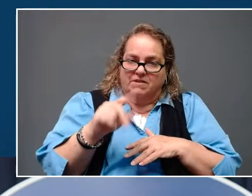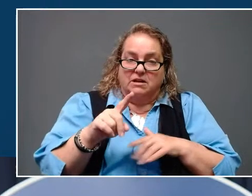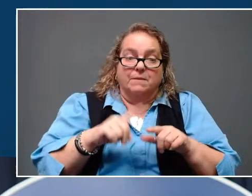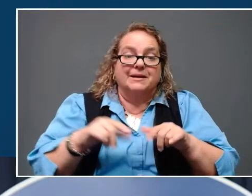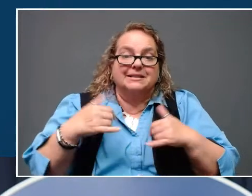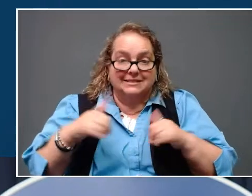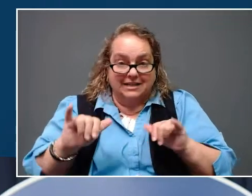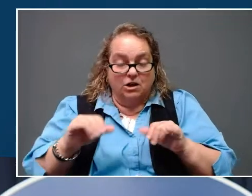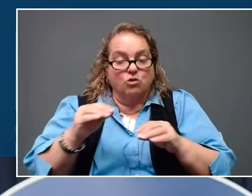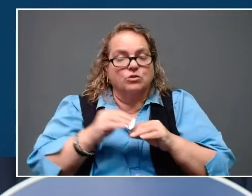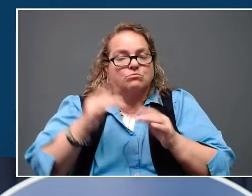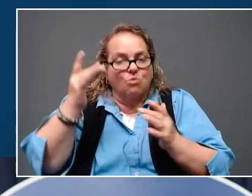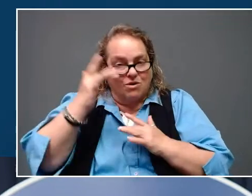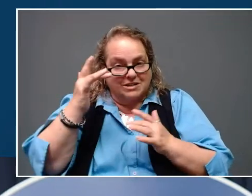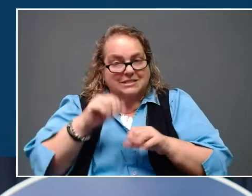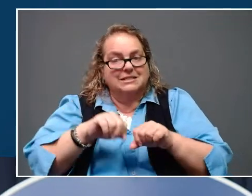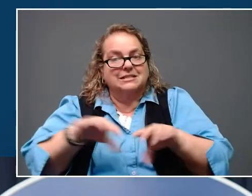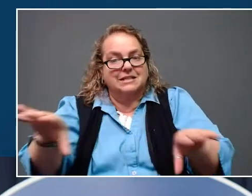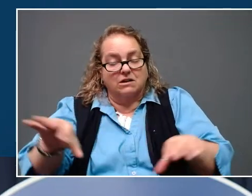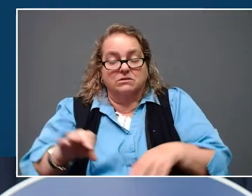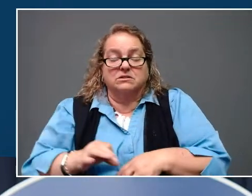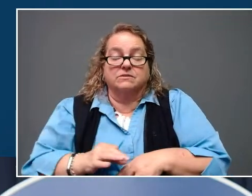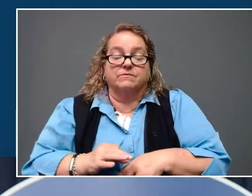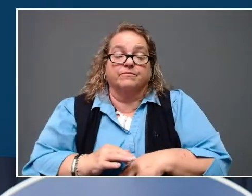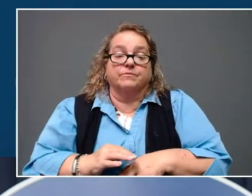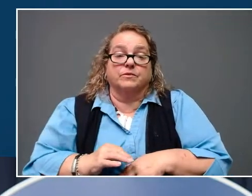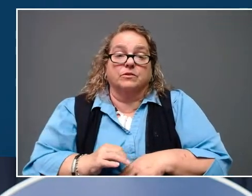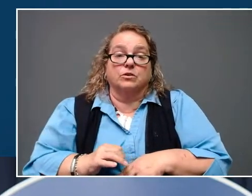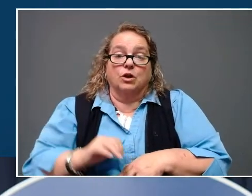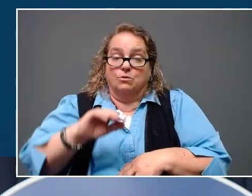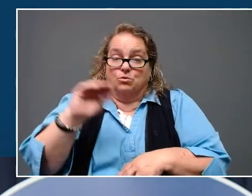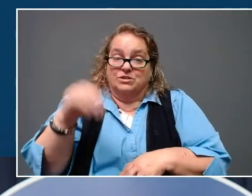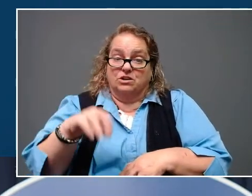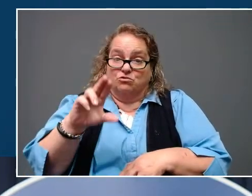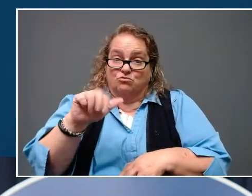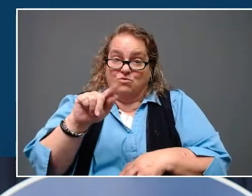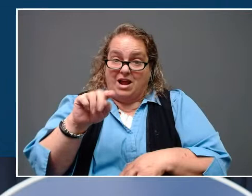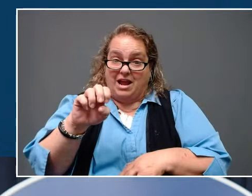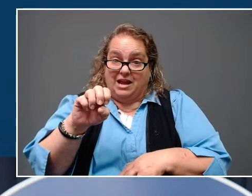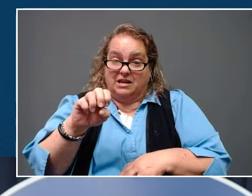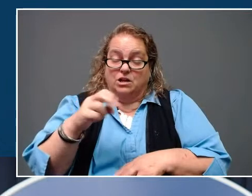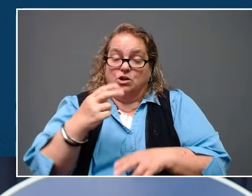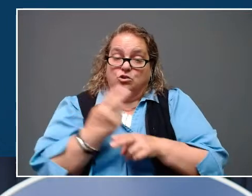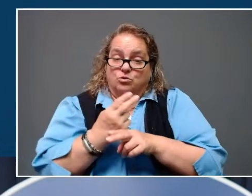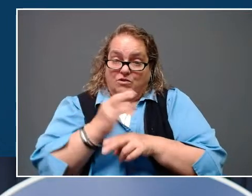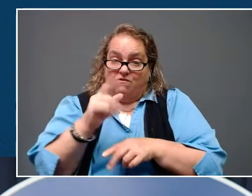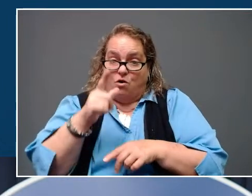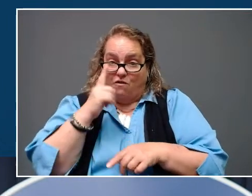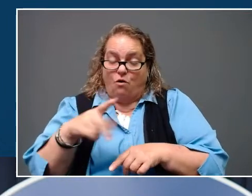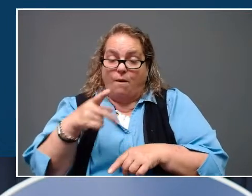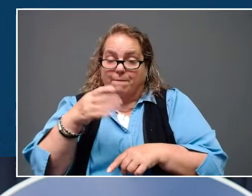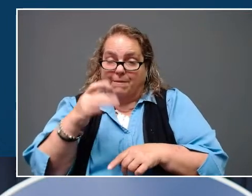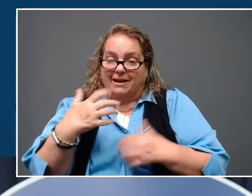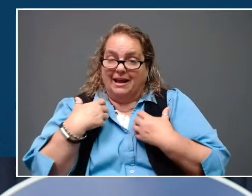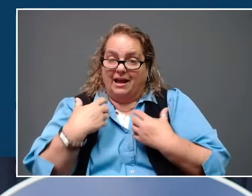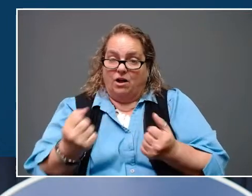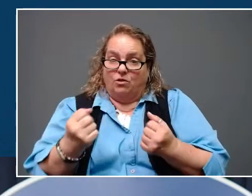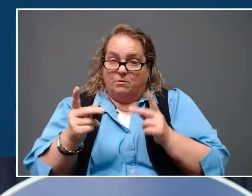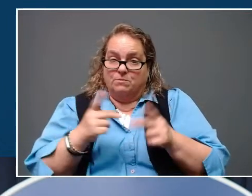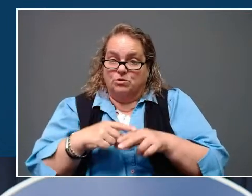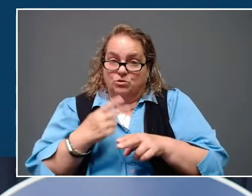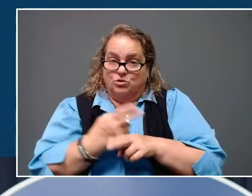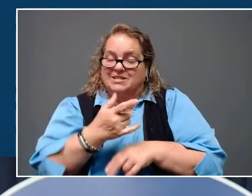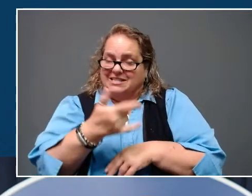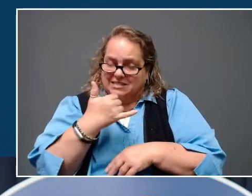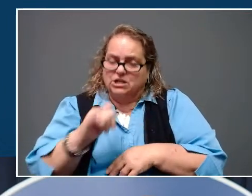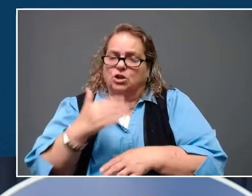disease out there. The positivity rate is useful for, I think, public health professionals to use. It's still a really good sample size.